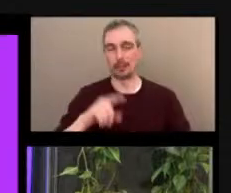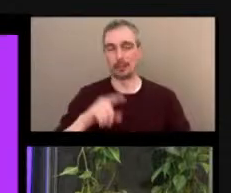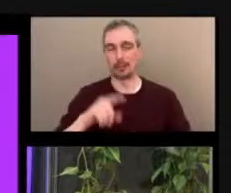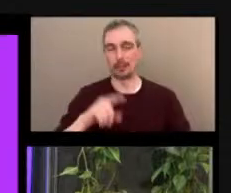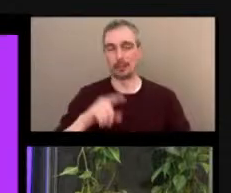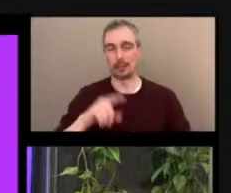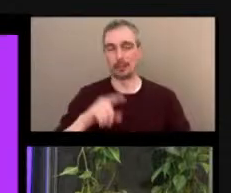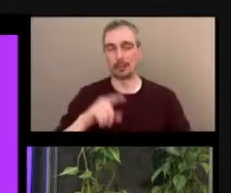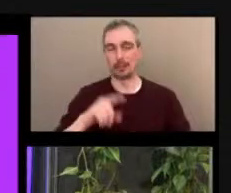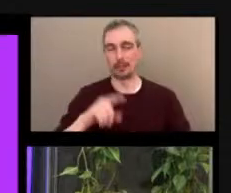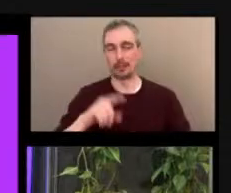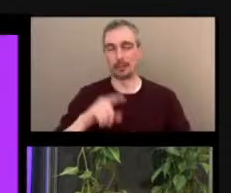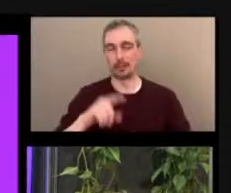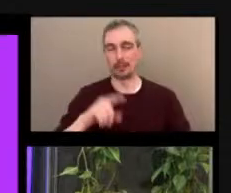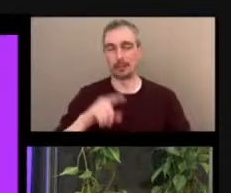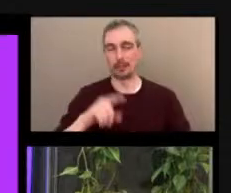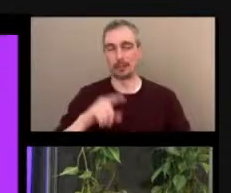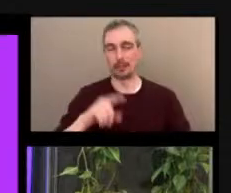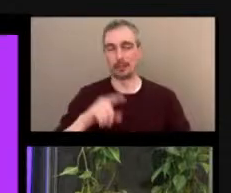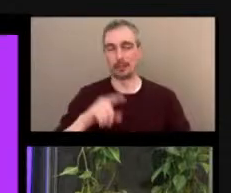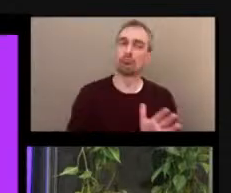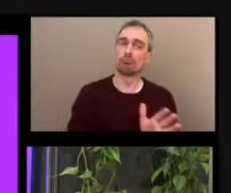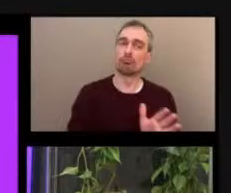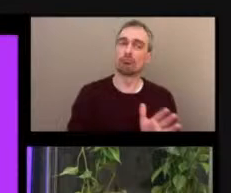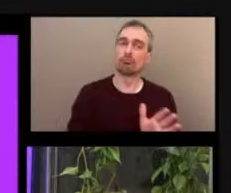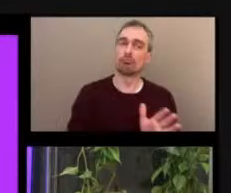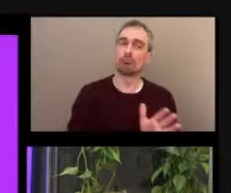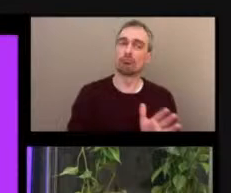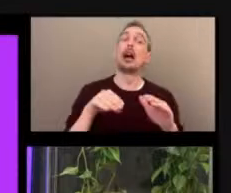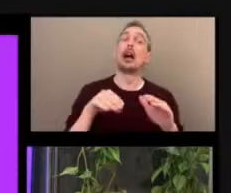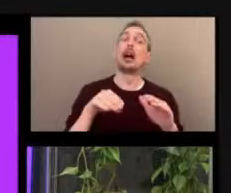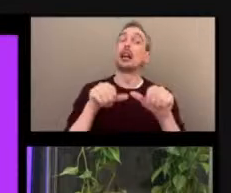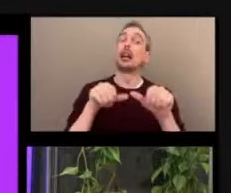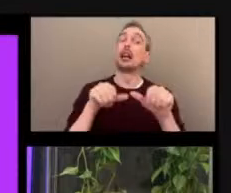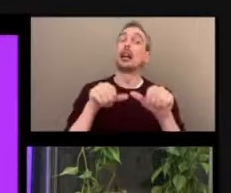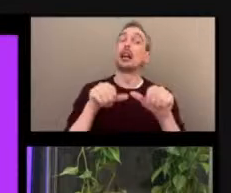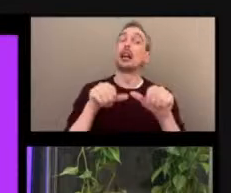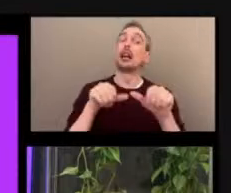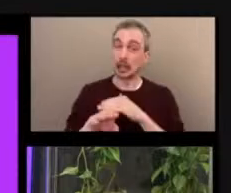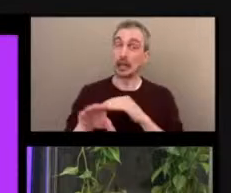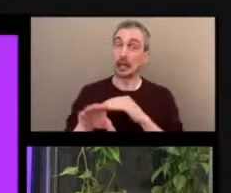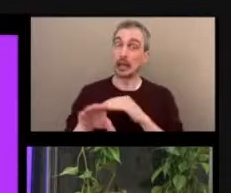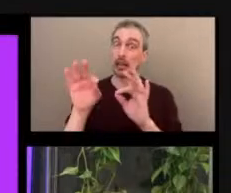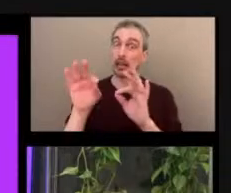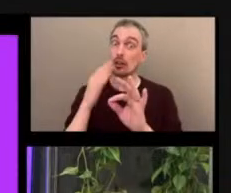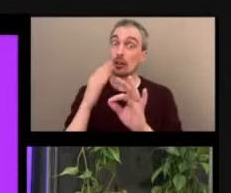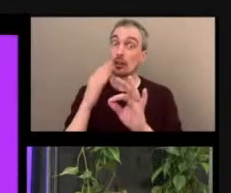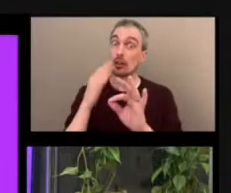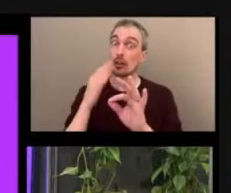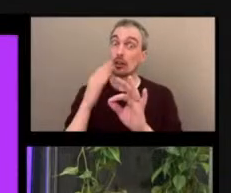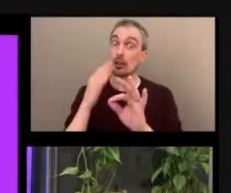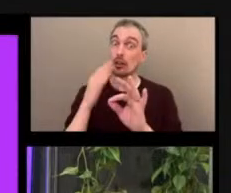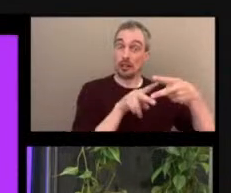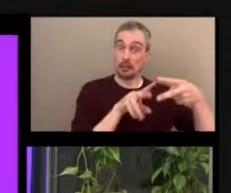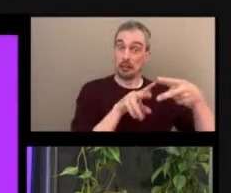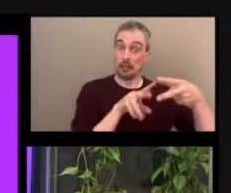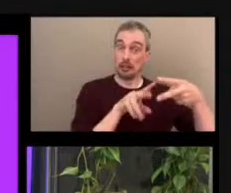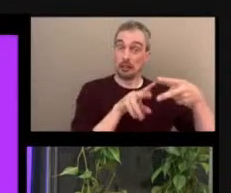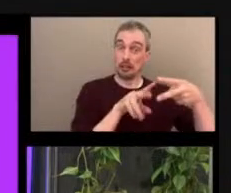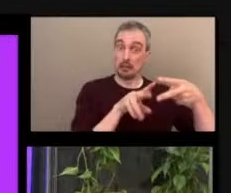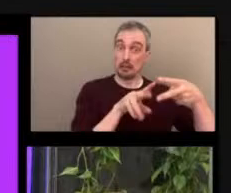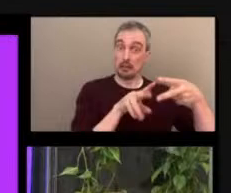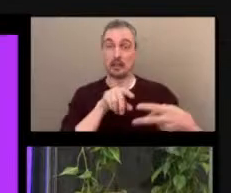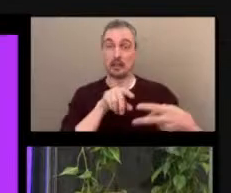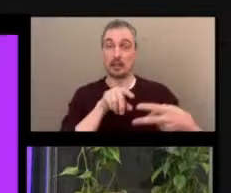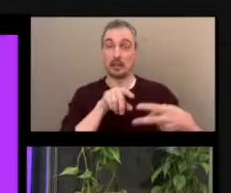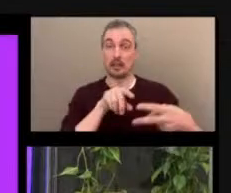essential really to ensuring the accessibility, not just the not accessibility of our digital On products, screen. but they're